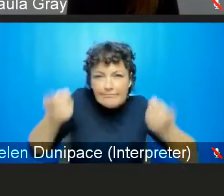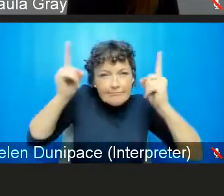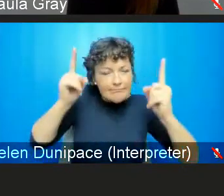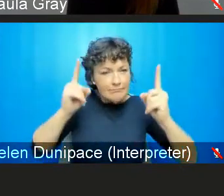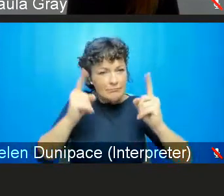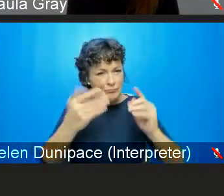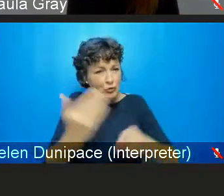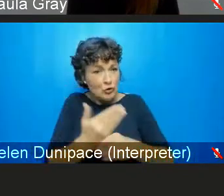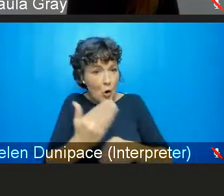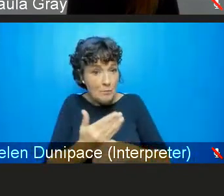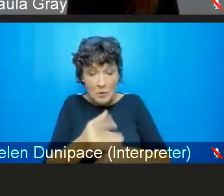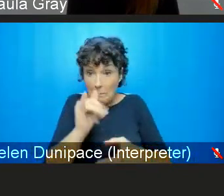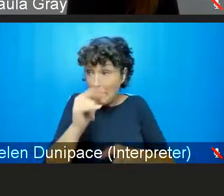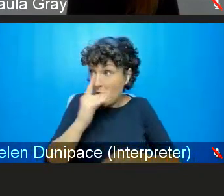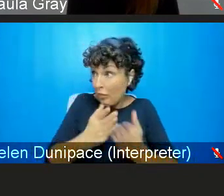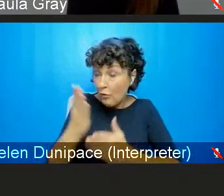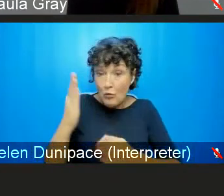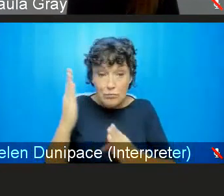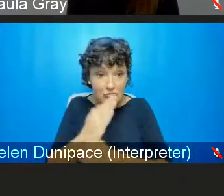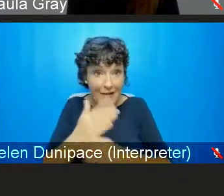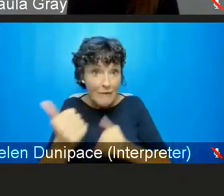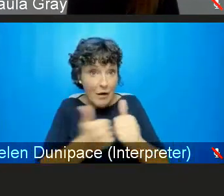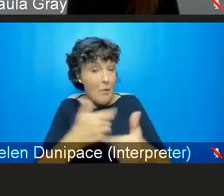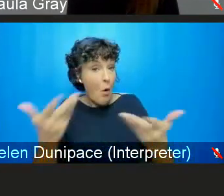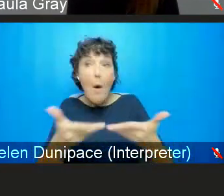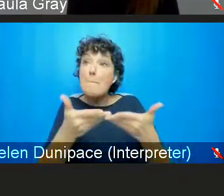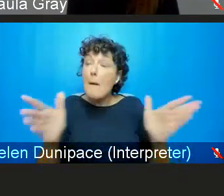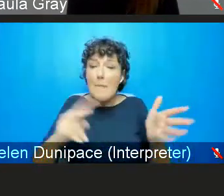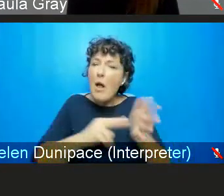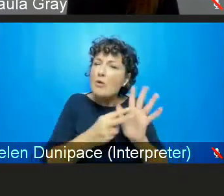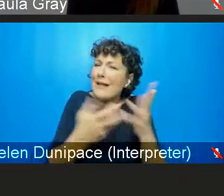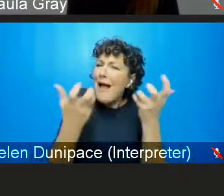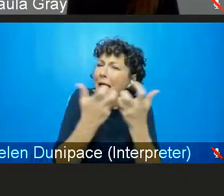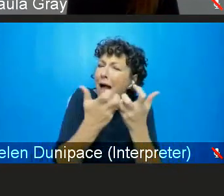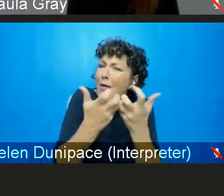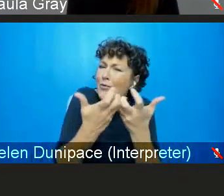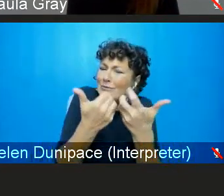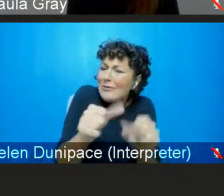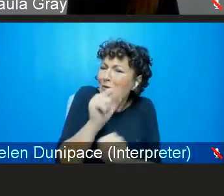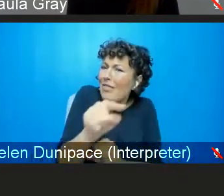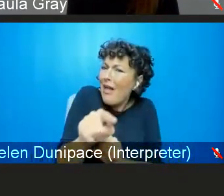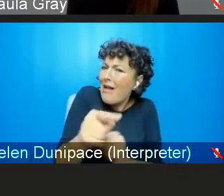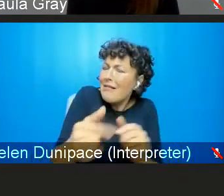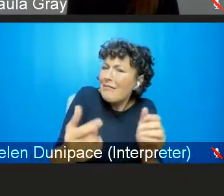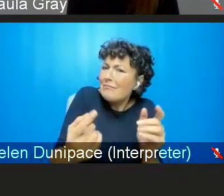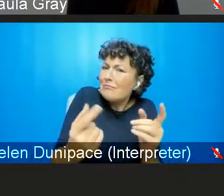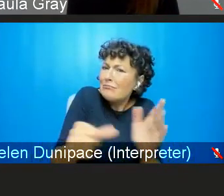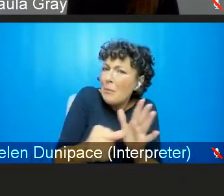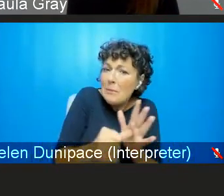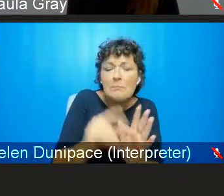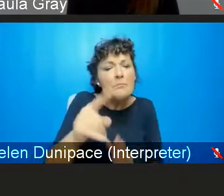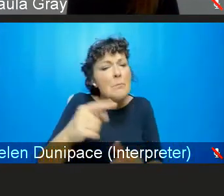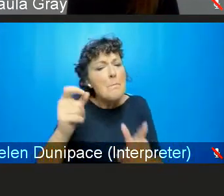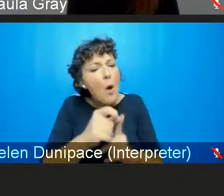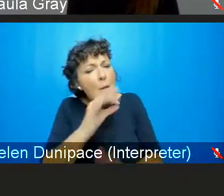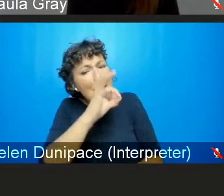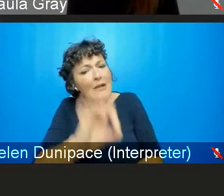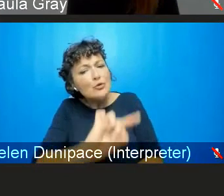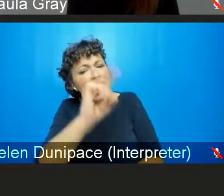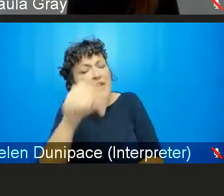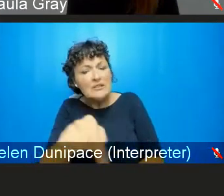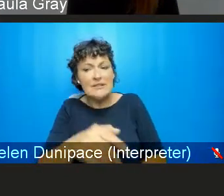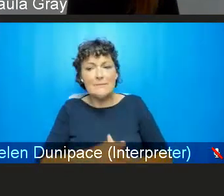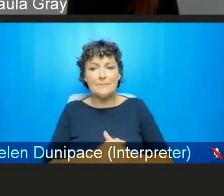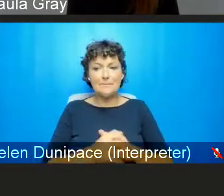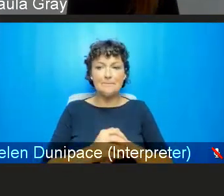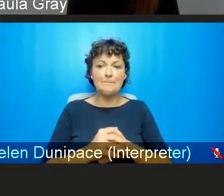they be within private companies or within public organisations as well? So Paula, can I come to you first on